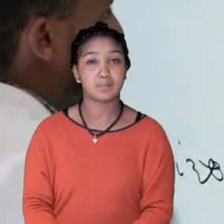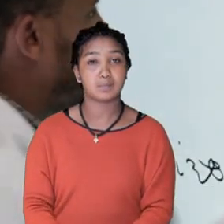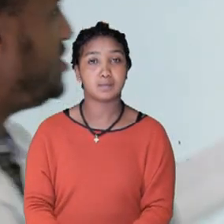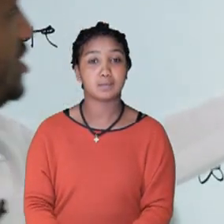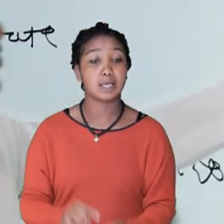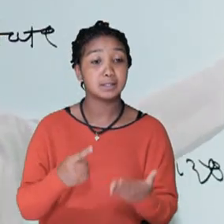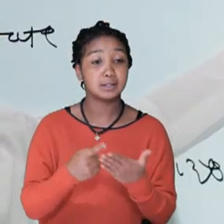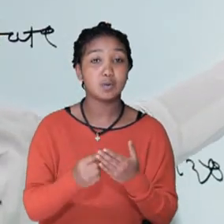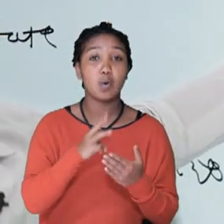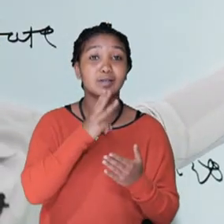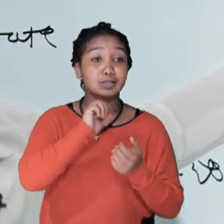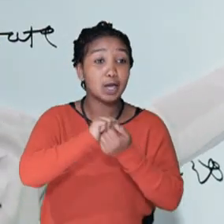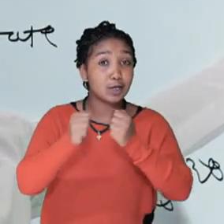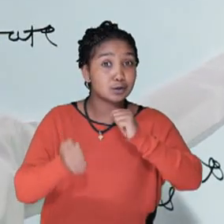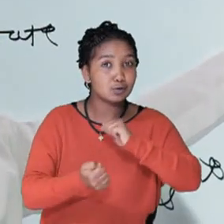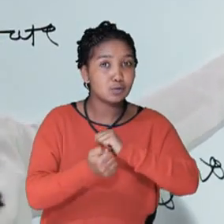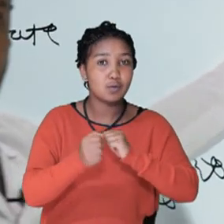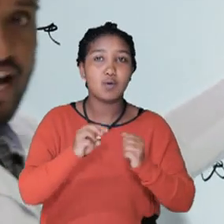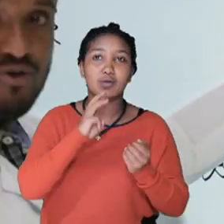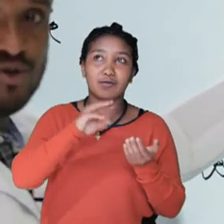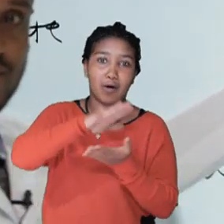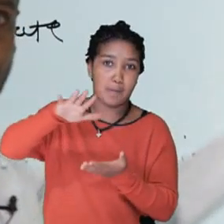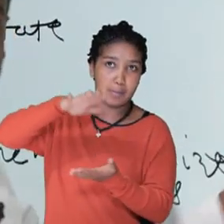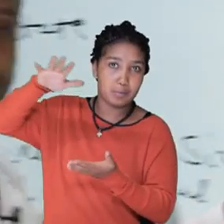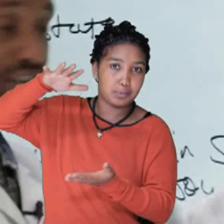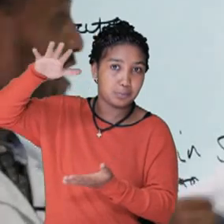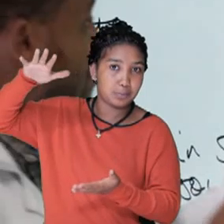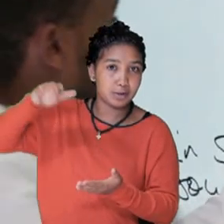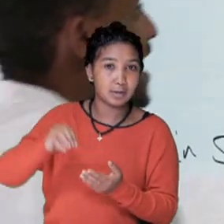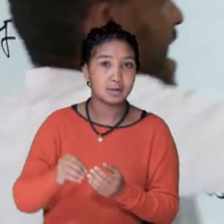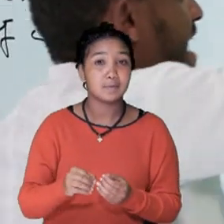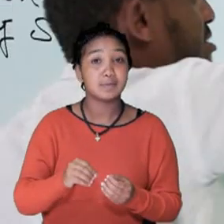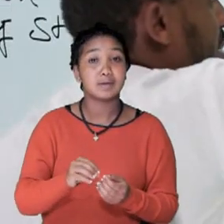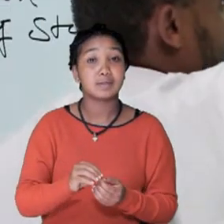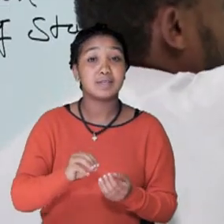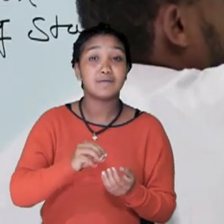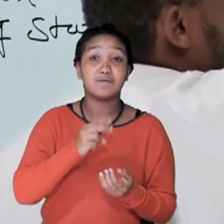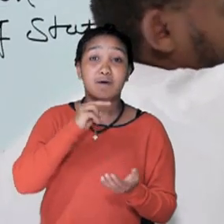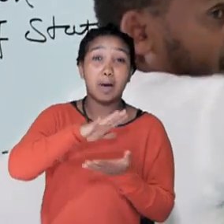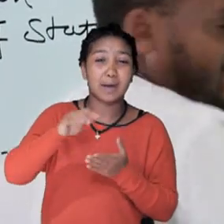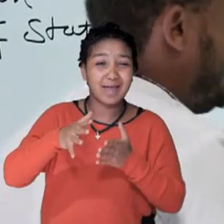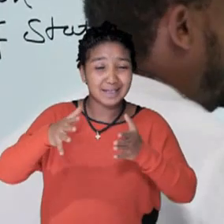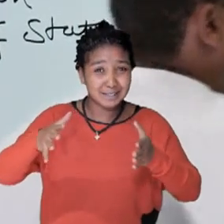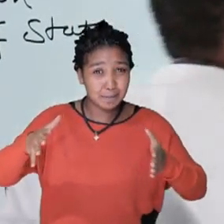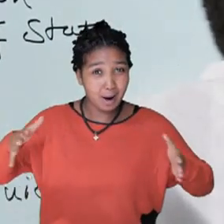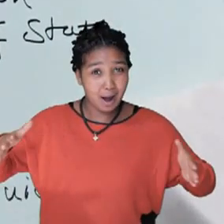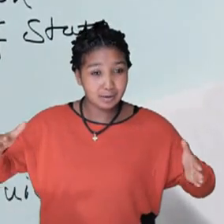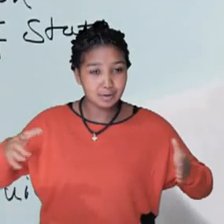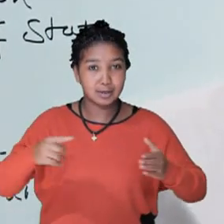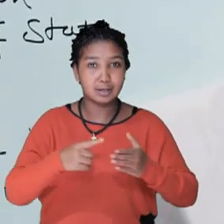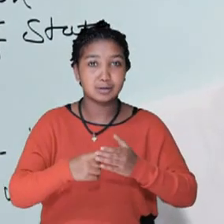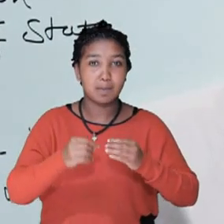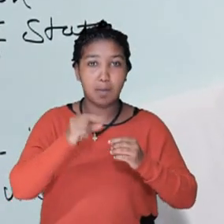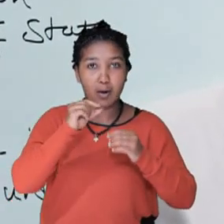this water changes into vapor. And also the vapor expand this balloon like this,